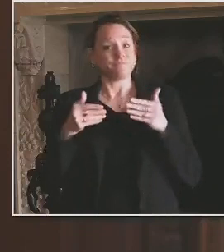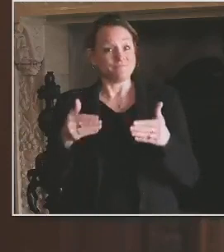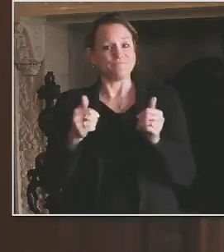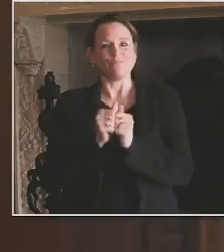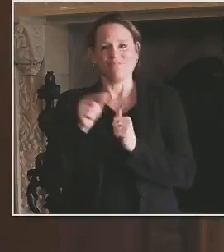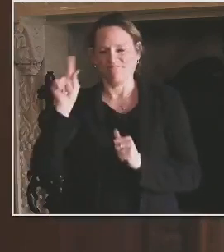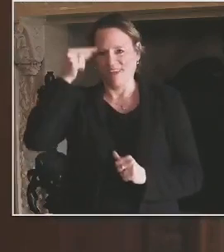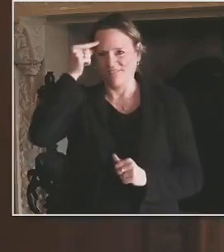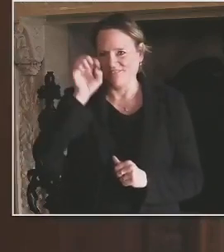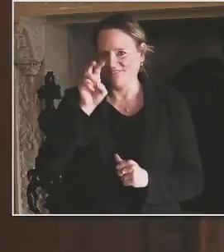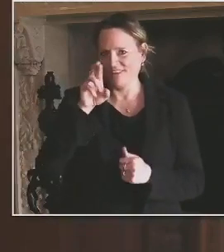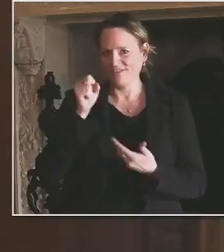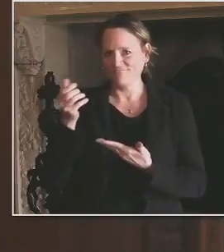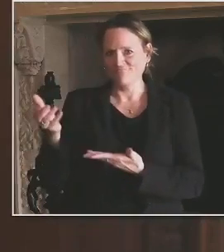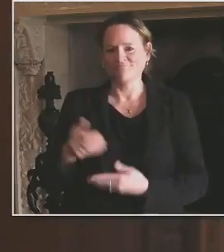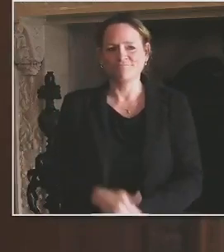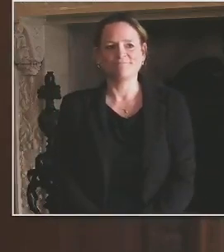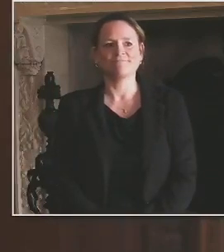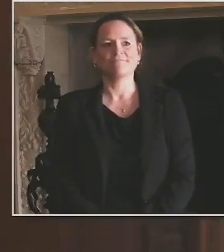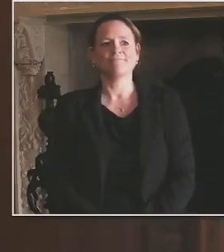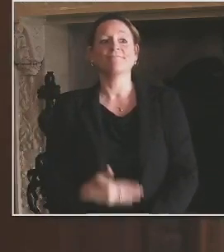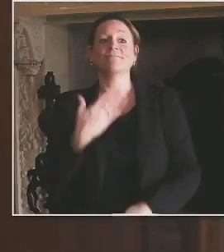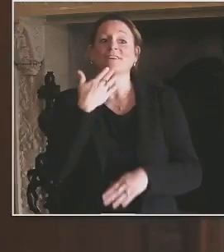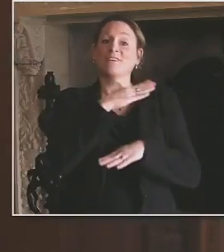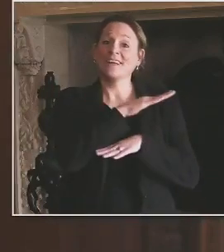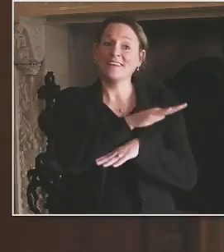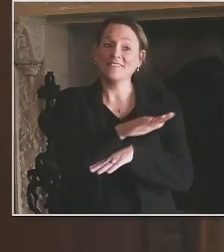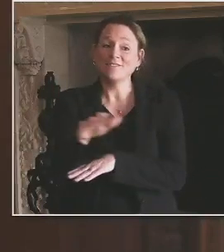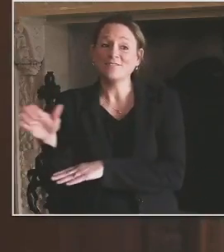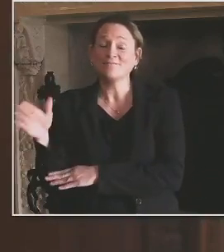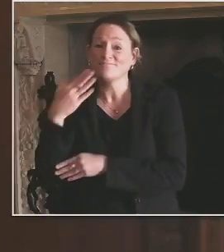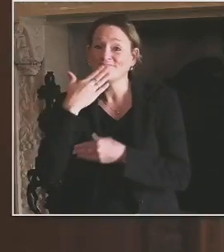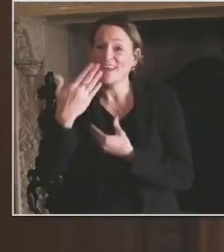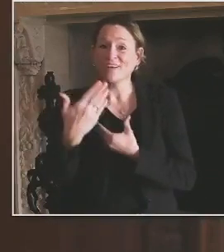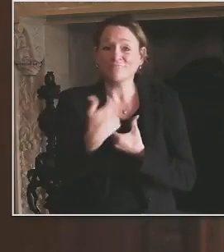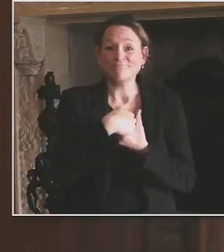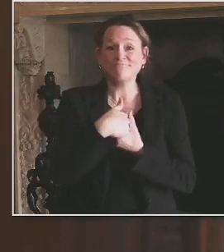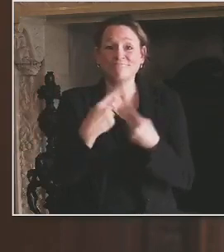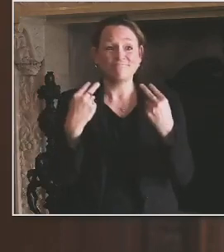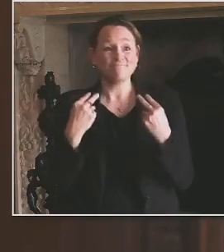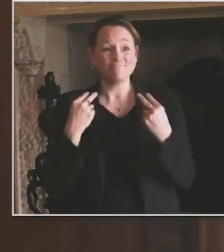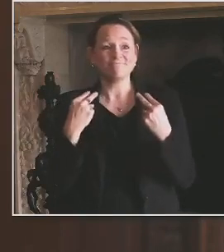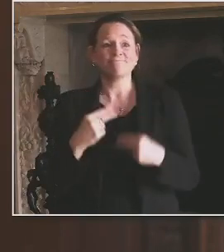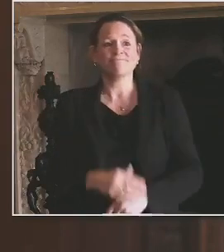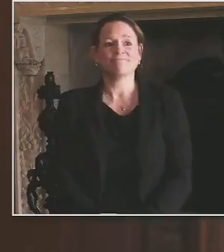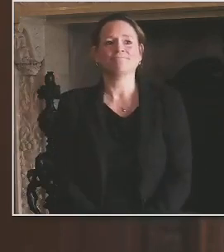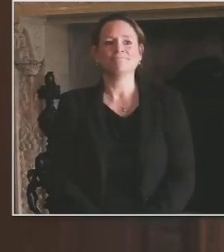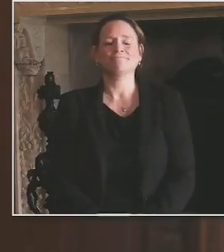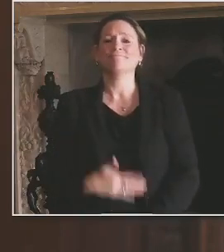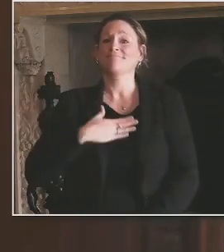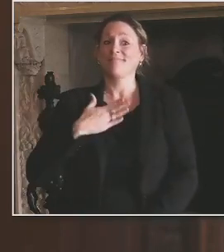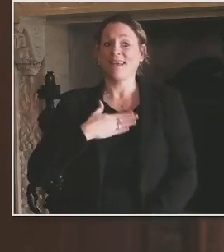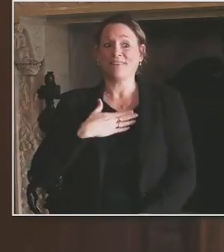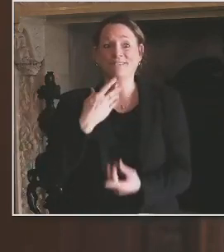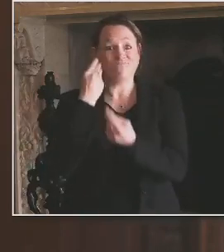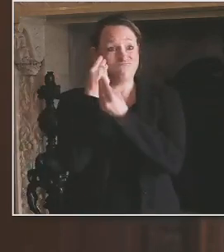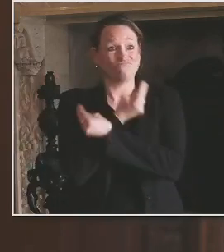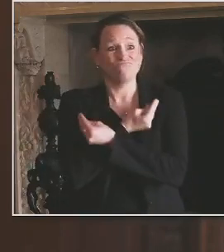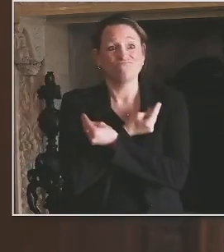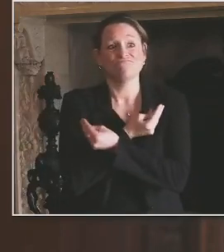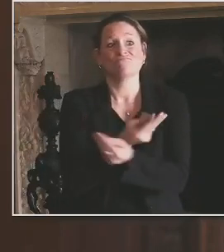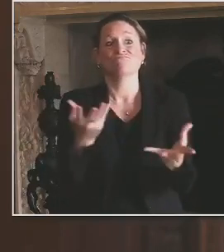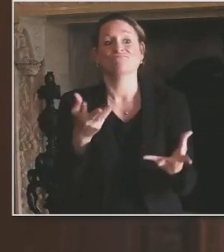Good afternoon, folks. Thanks for joining us today. Today, I'm happy to report that the Wisconsin Economic Development Corporation